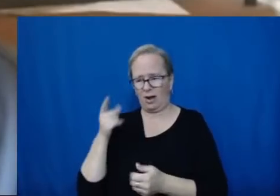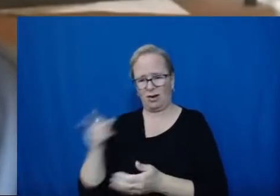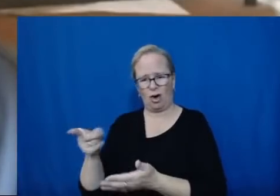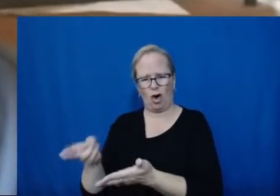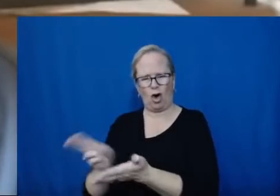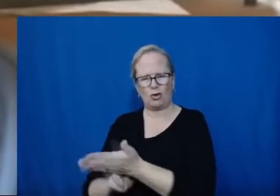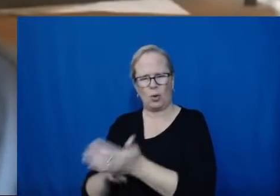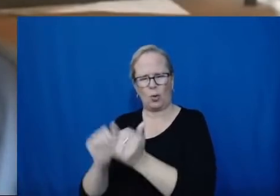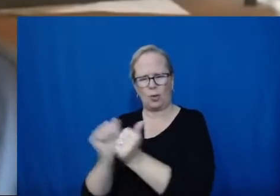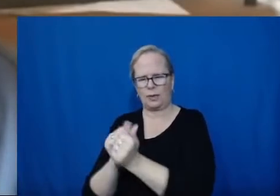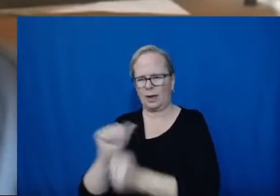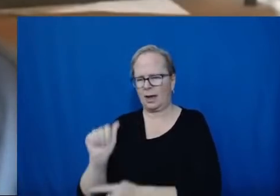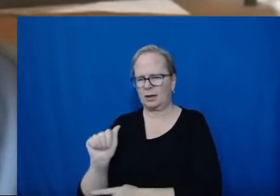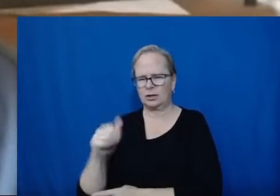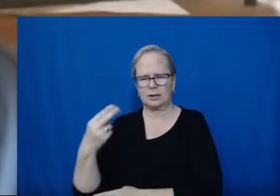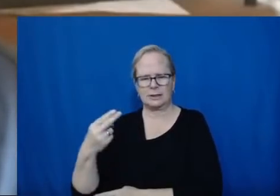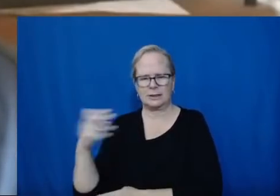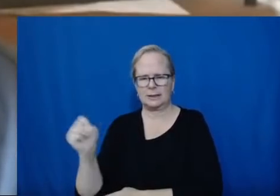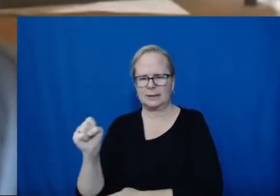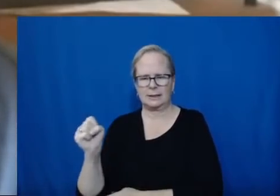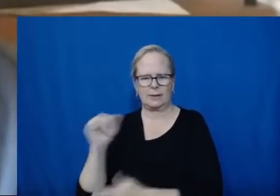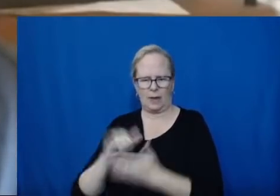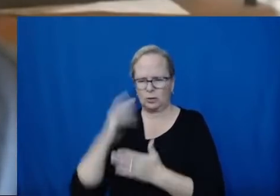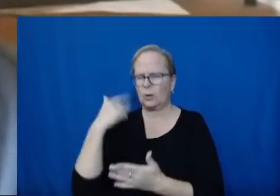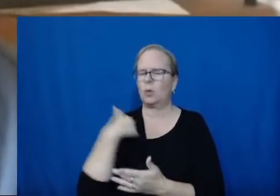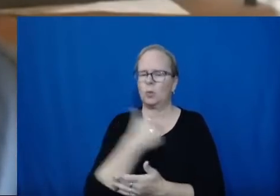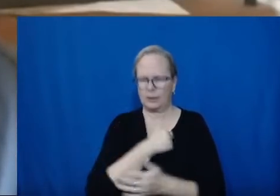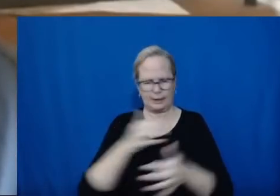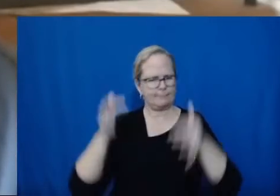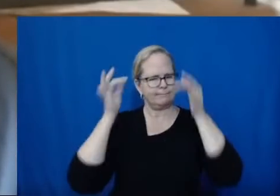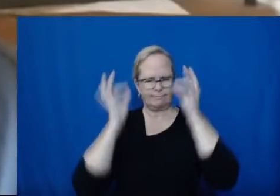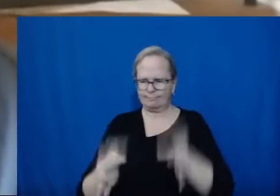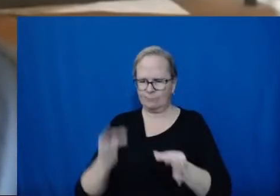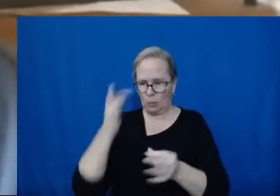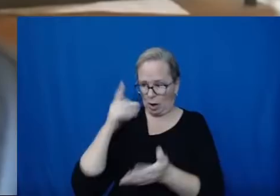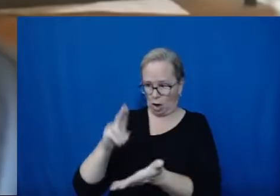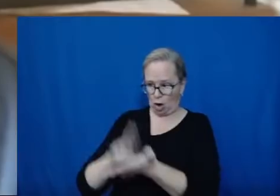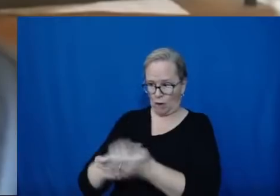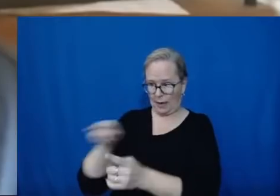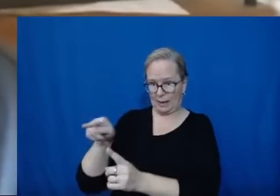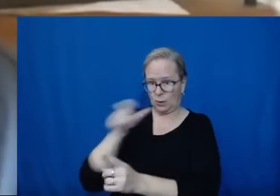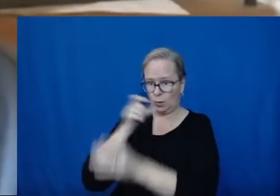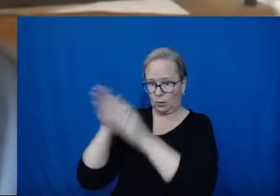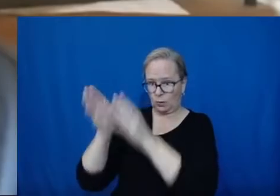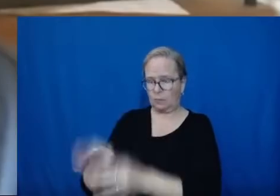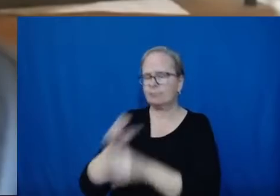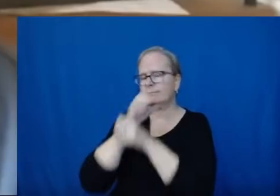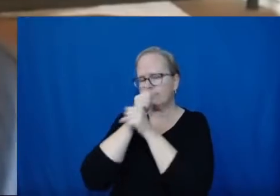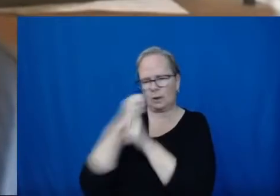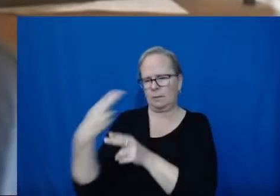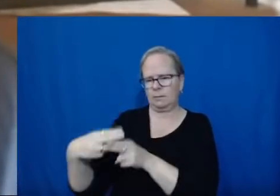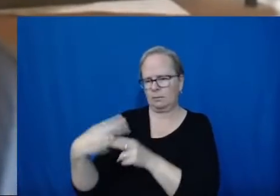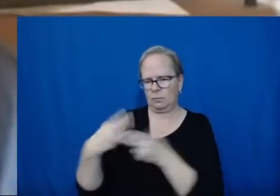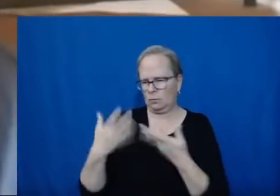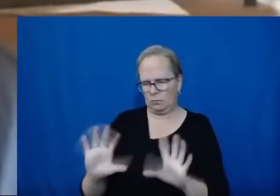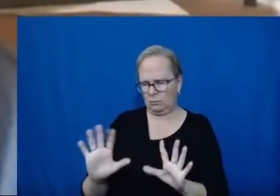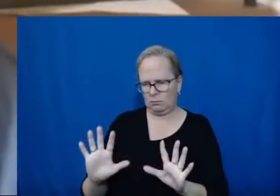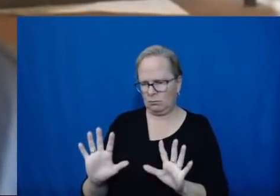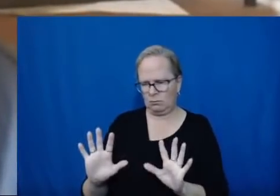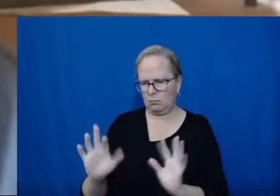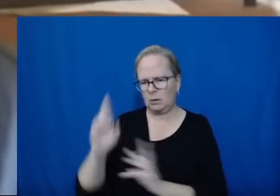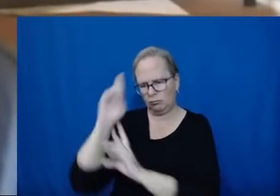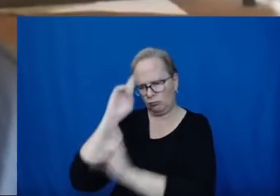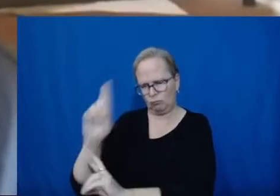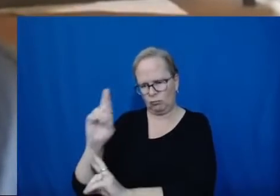Alberta Health Services. And that's why we've decided to make this nurse anonymous. But I can assure you